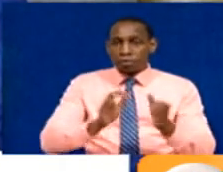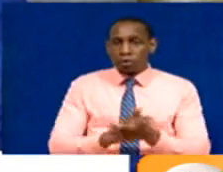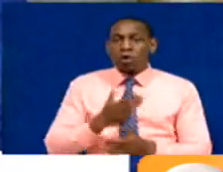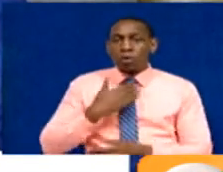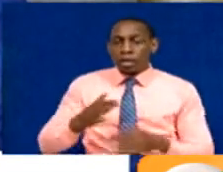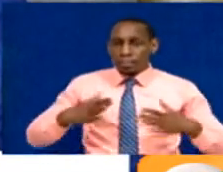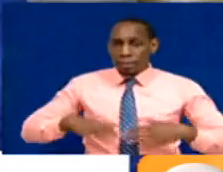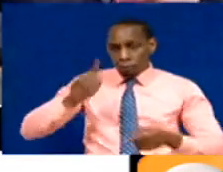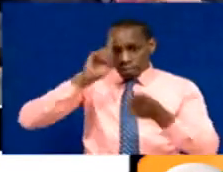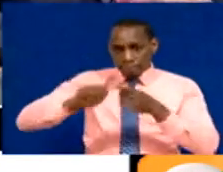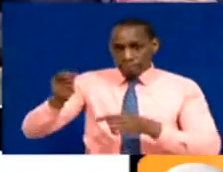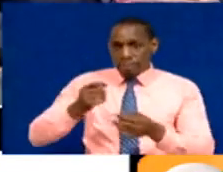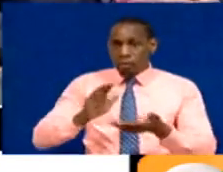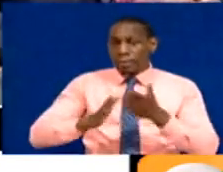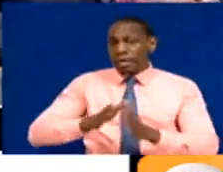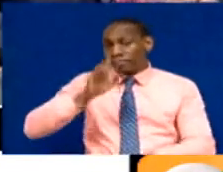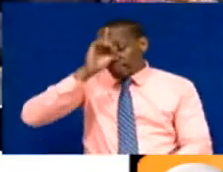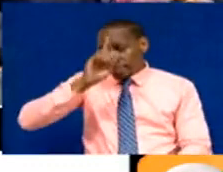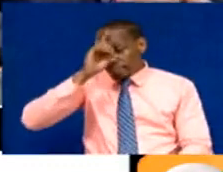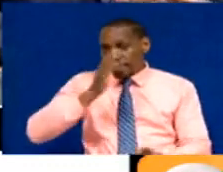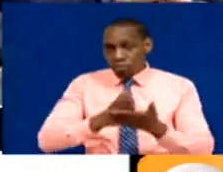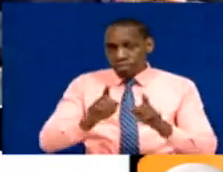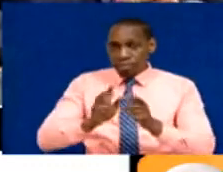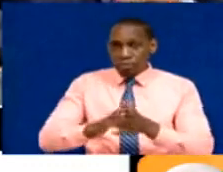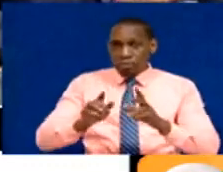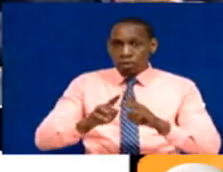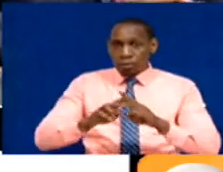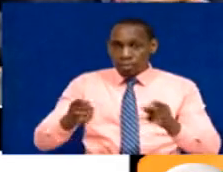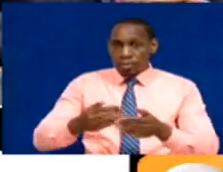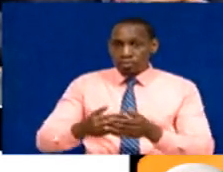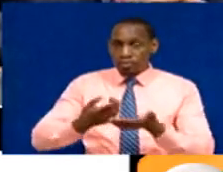presidential candidates to now be serious and start addressing these issues.